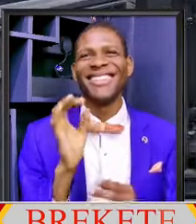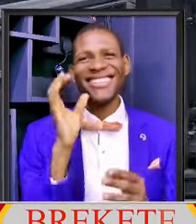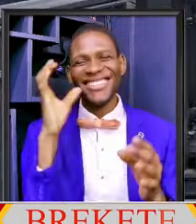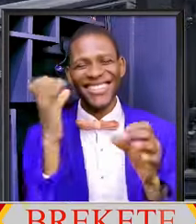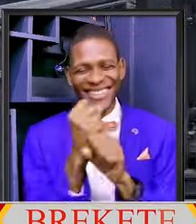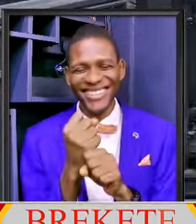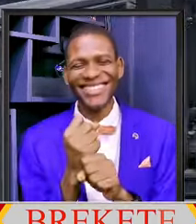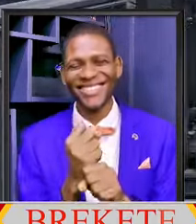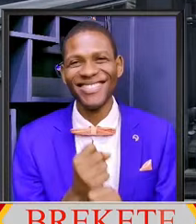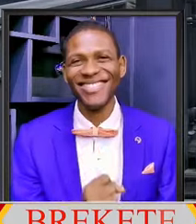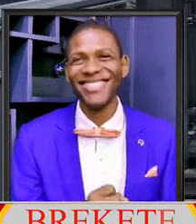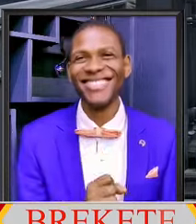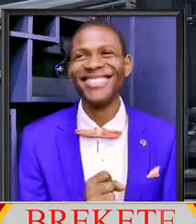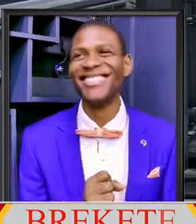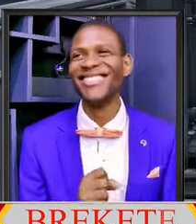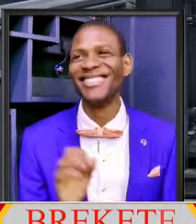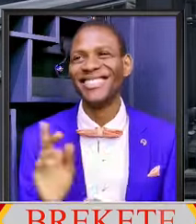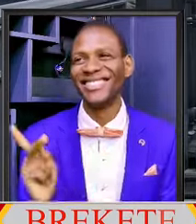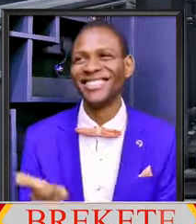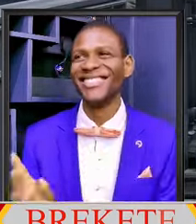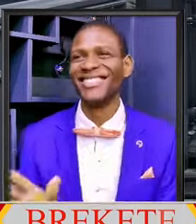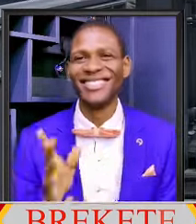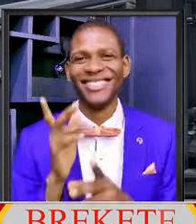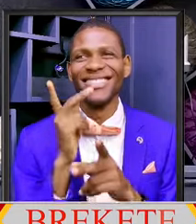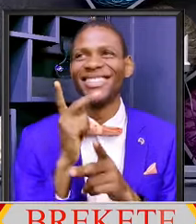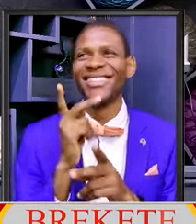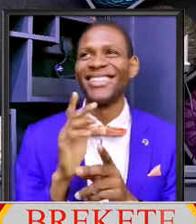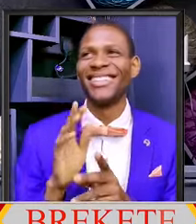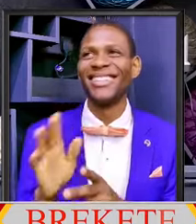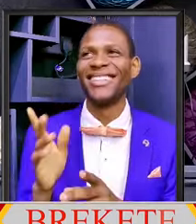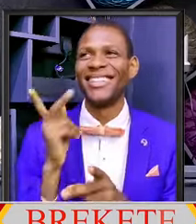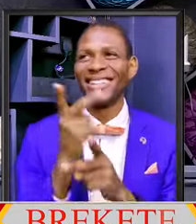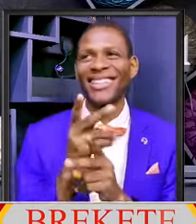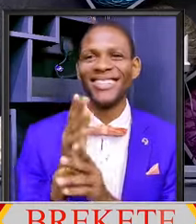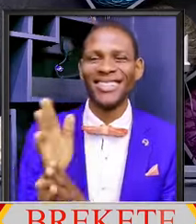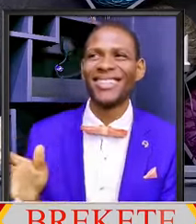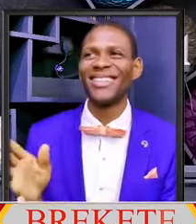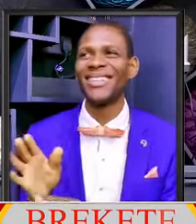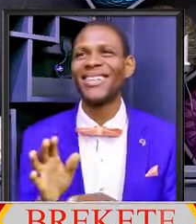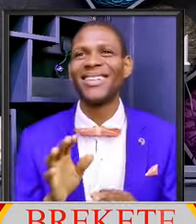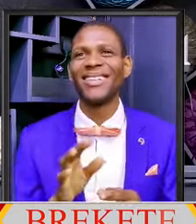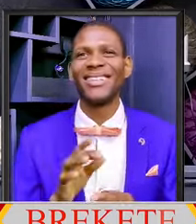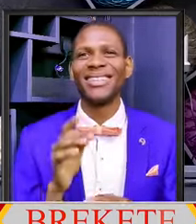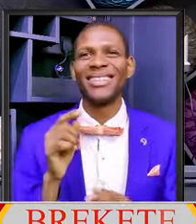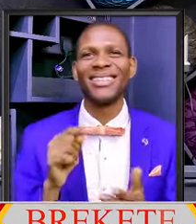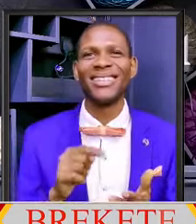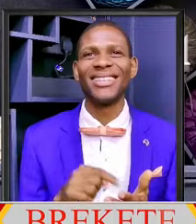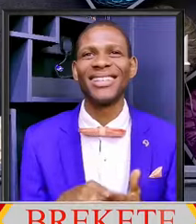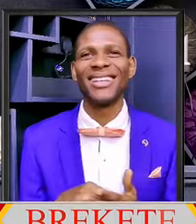1, 2, 3. Hey, oh, yeah, drum. Ta. Kai. This